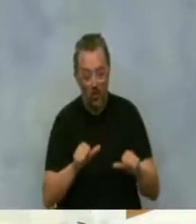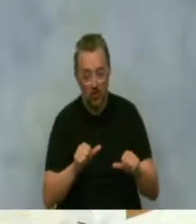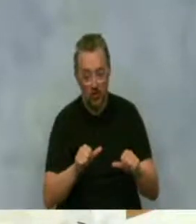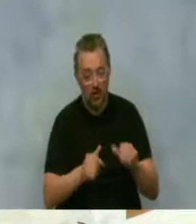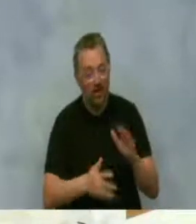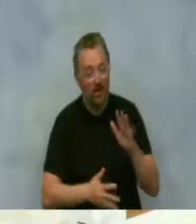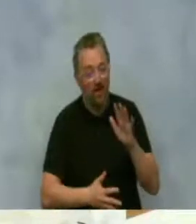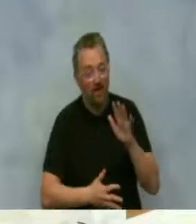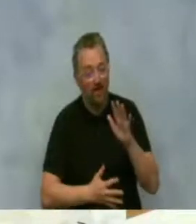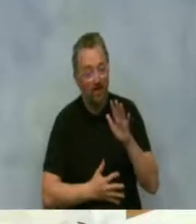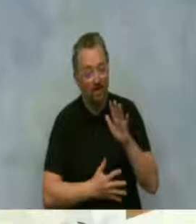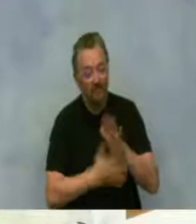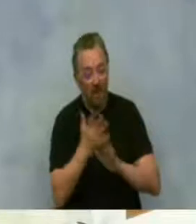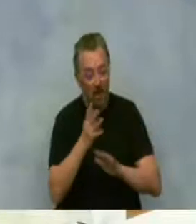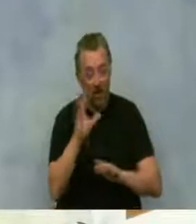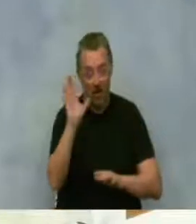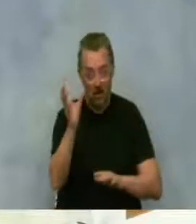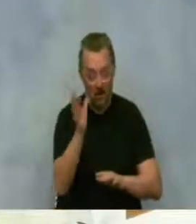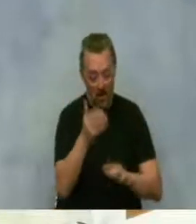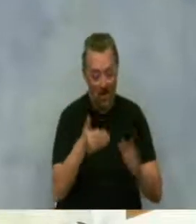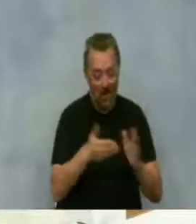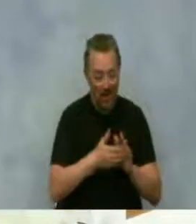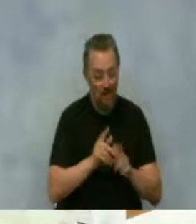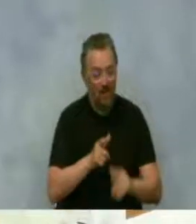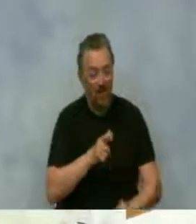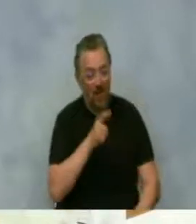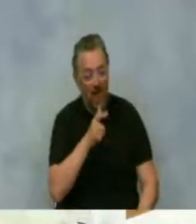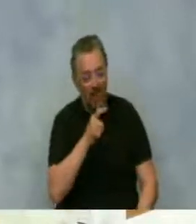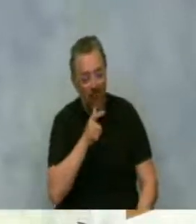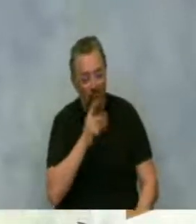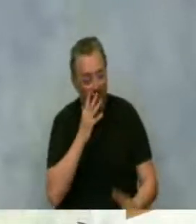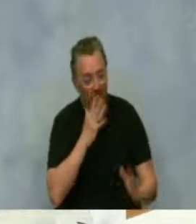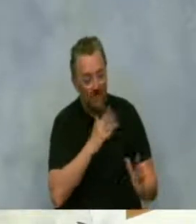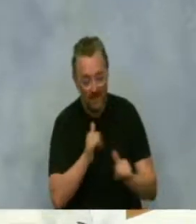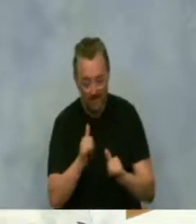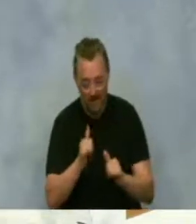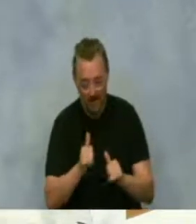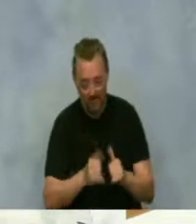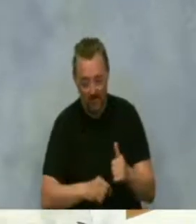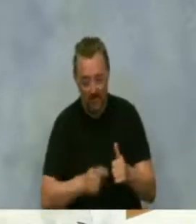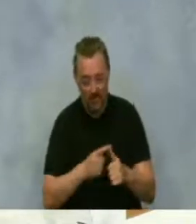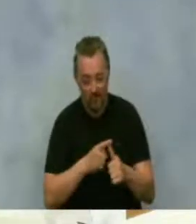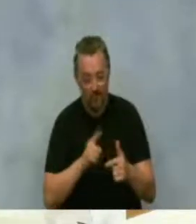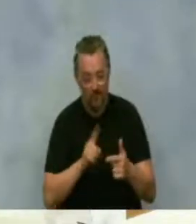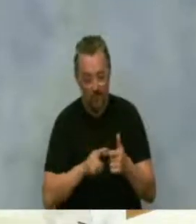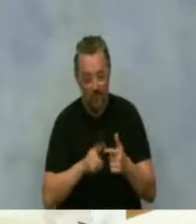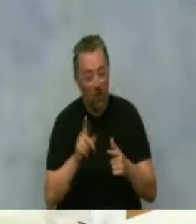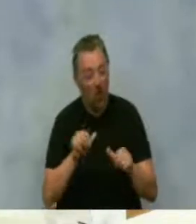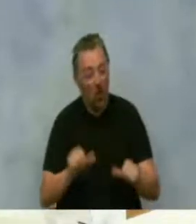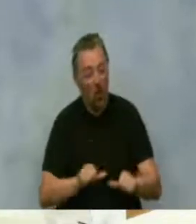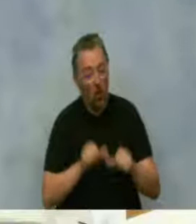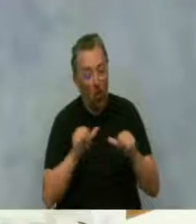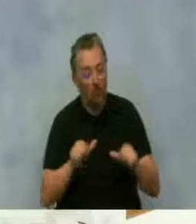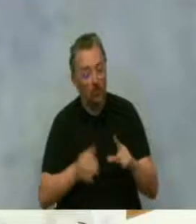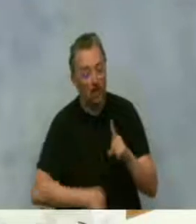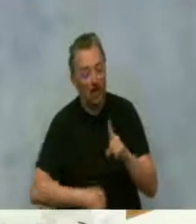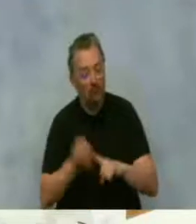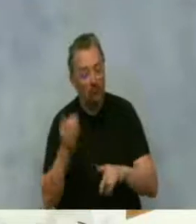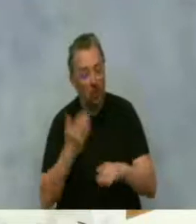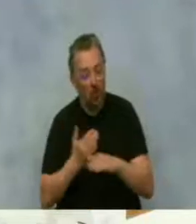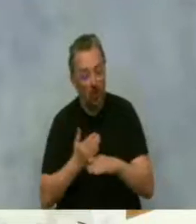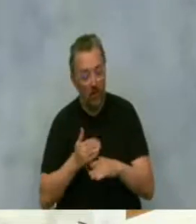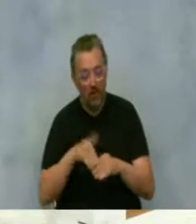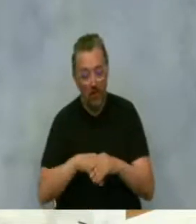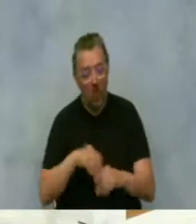and fixed electrical testing as part of the Scottish Housing Quality Standard, and the completion of improvement work within one